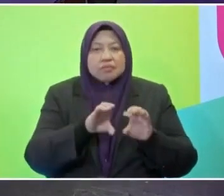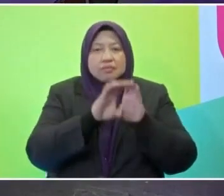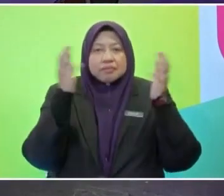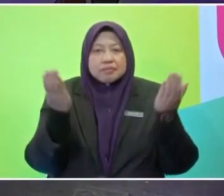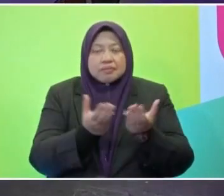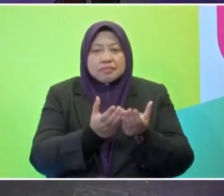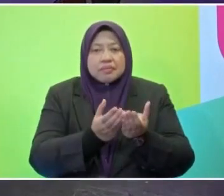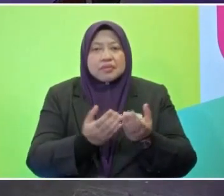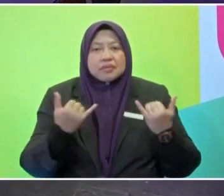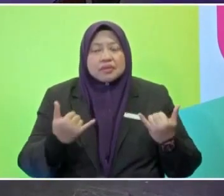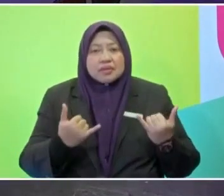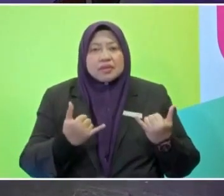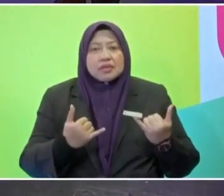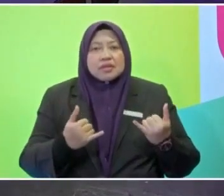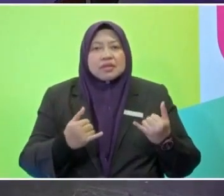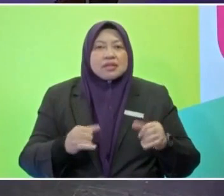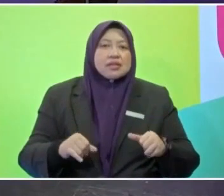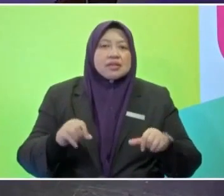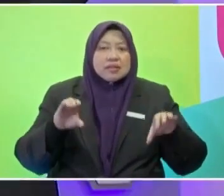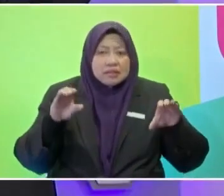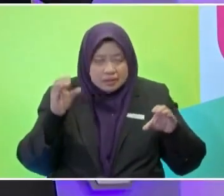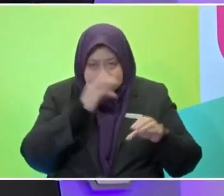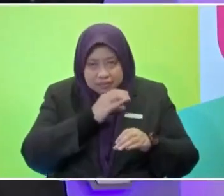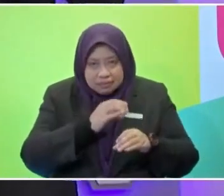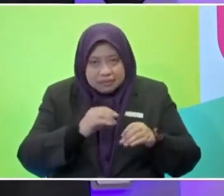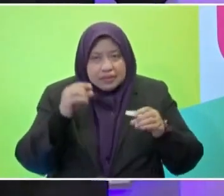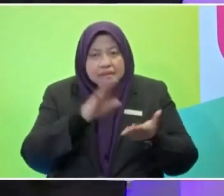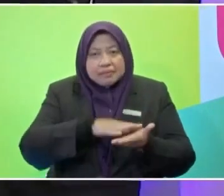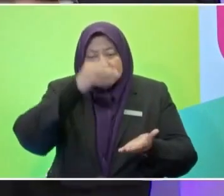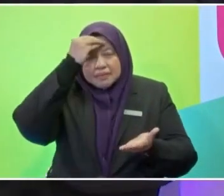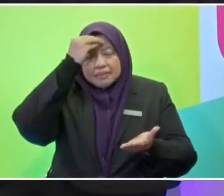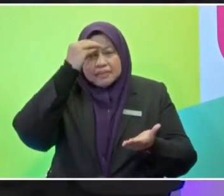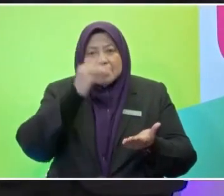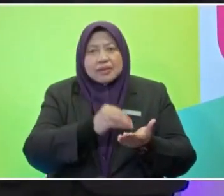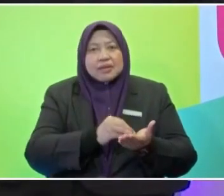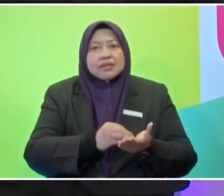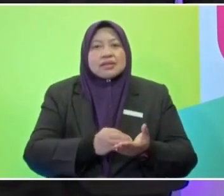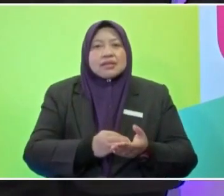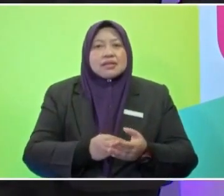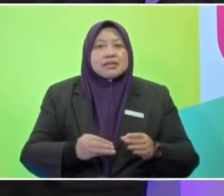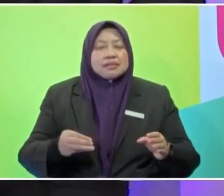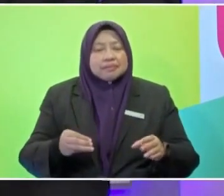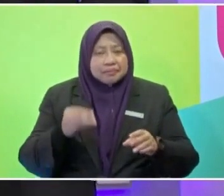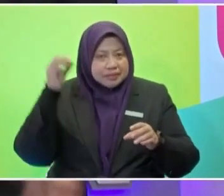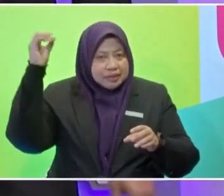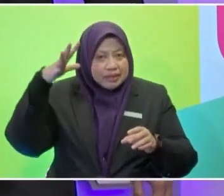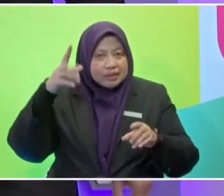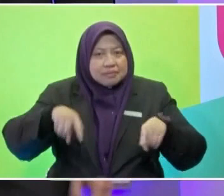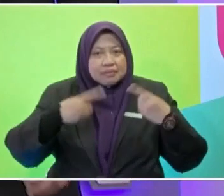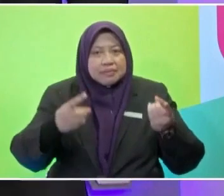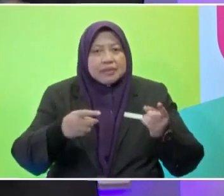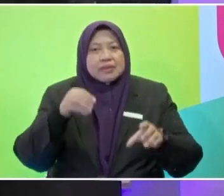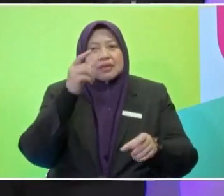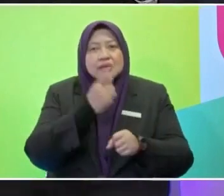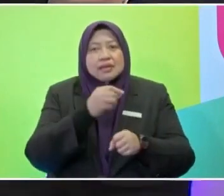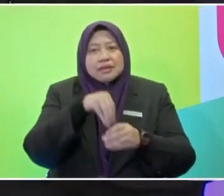for now, we're going to go into the first property of light, which is light travels in a straight line. Okay, so